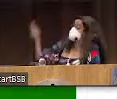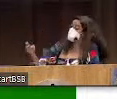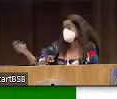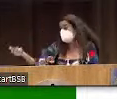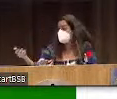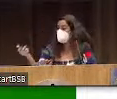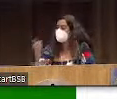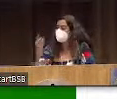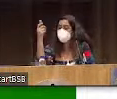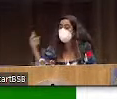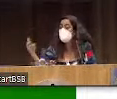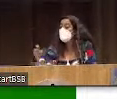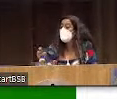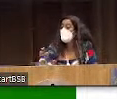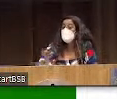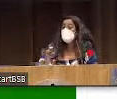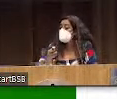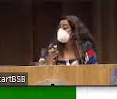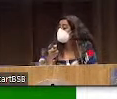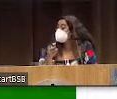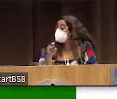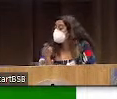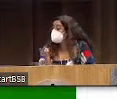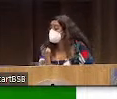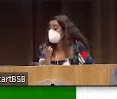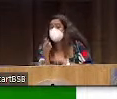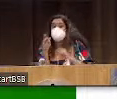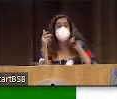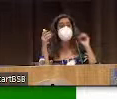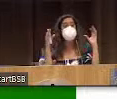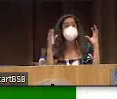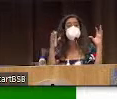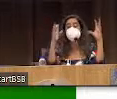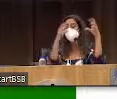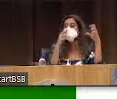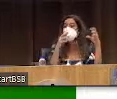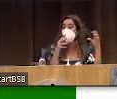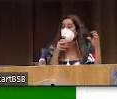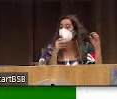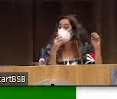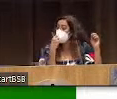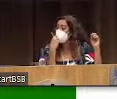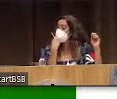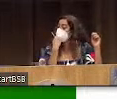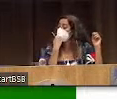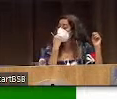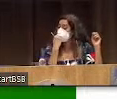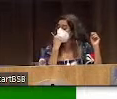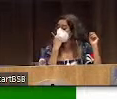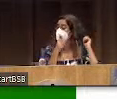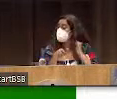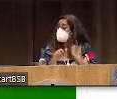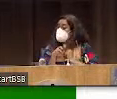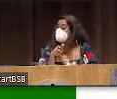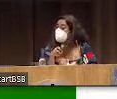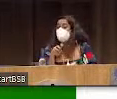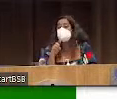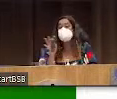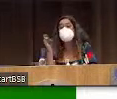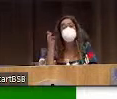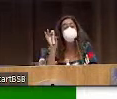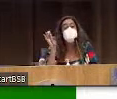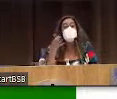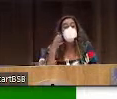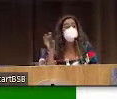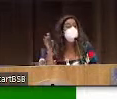the graphic on my right. And this is something that we tried to